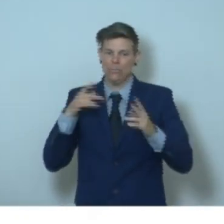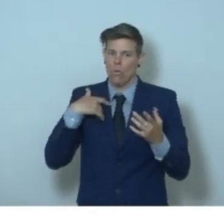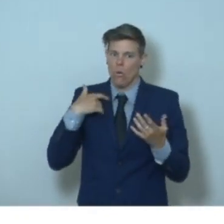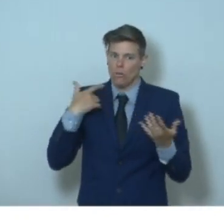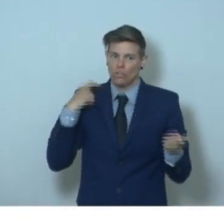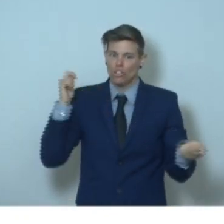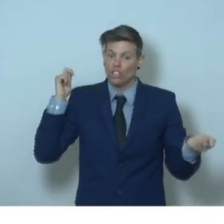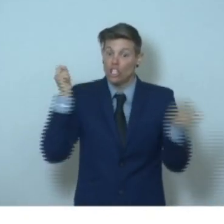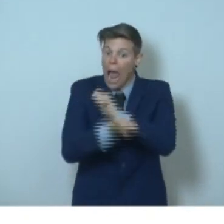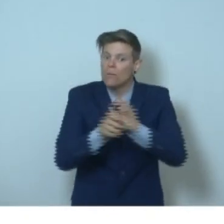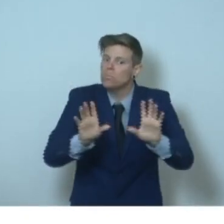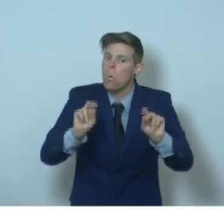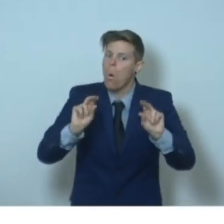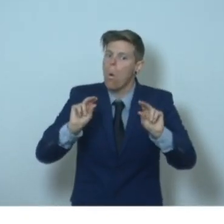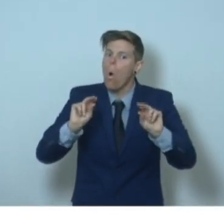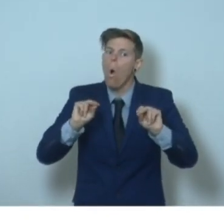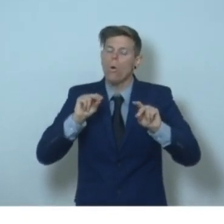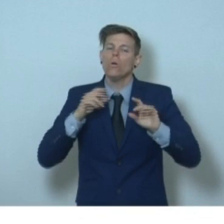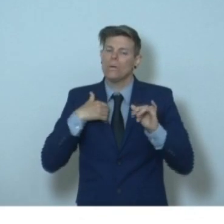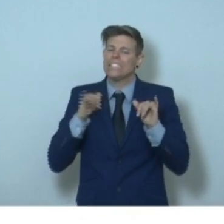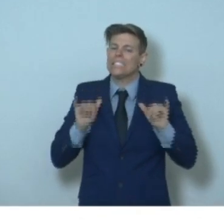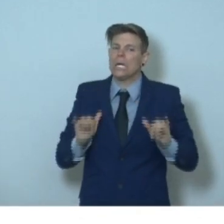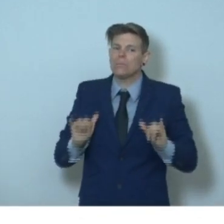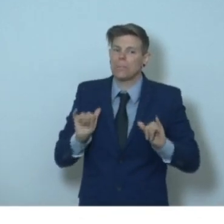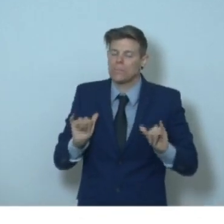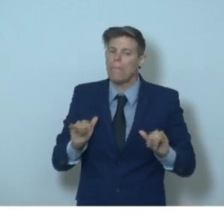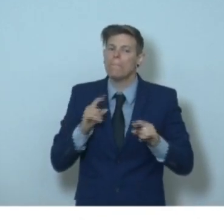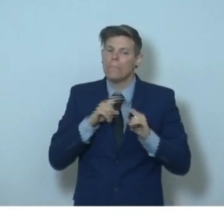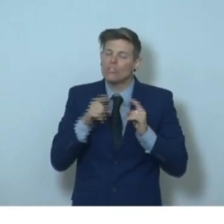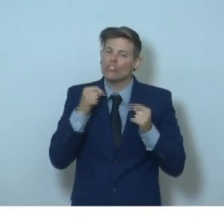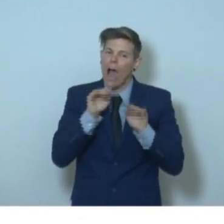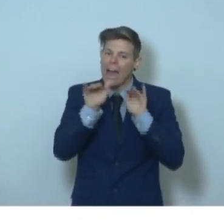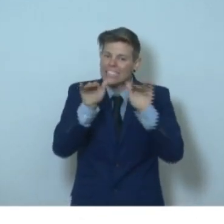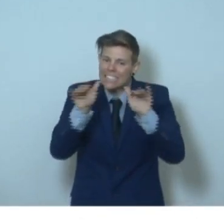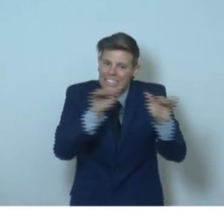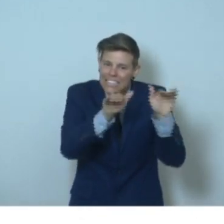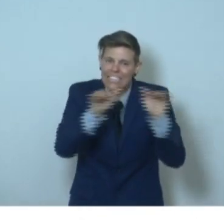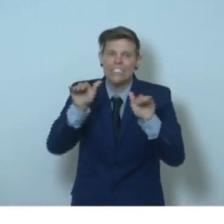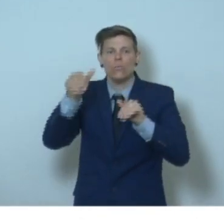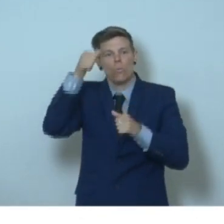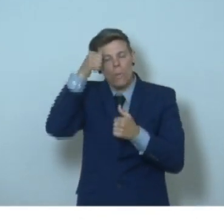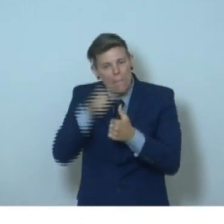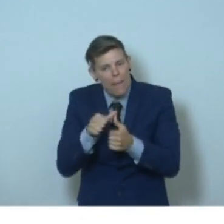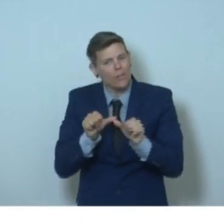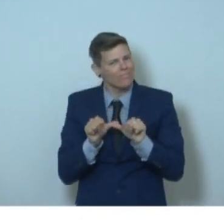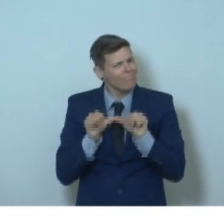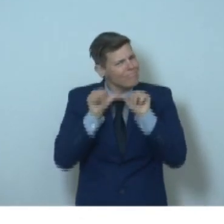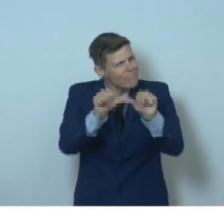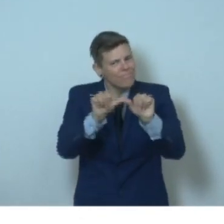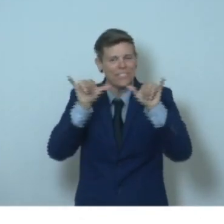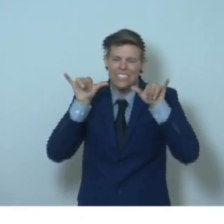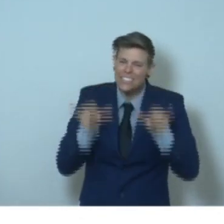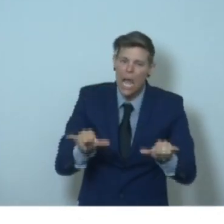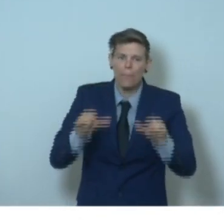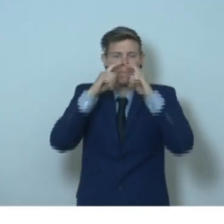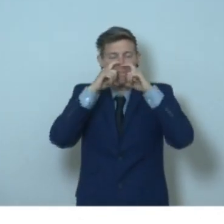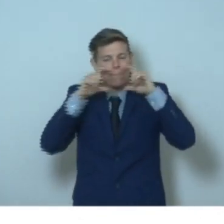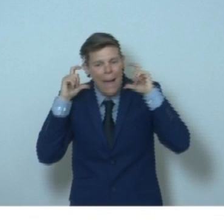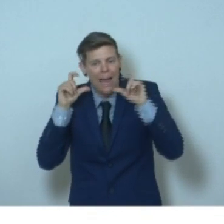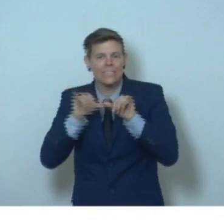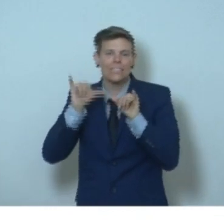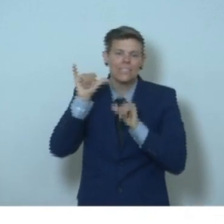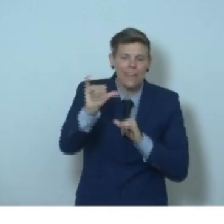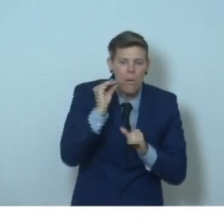And I think a constant reminder to all of us about wearing our mask, washing our hands, staying at home. Particularly don't go out at all